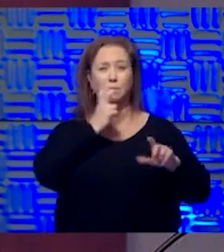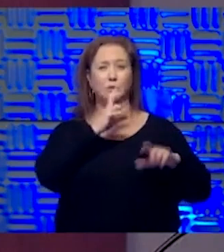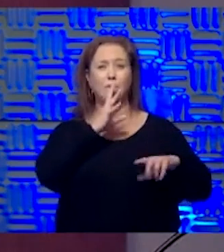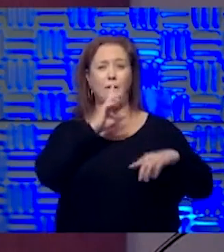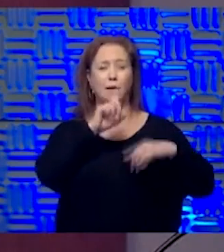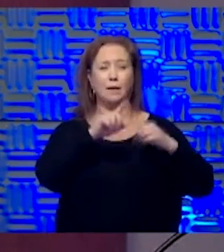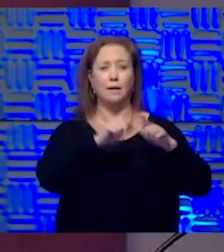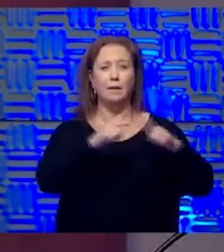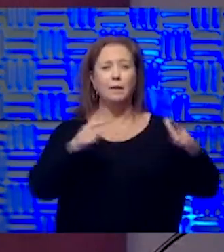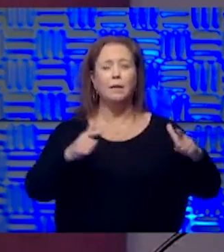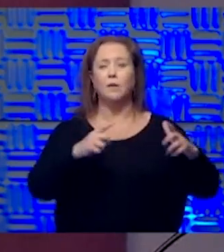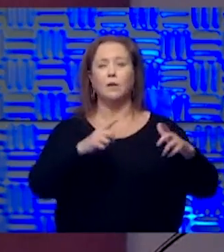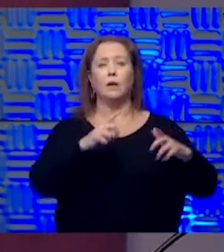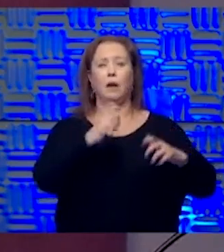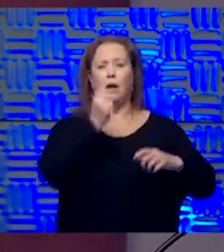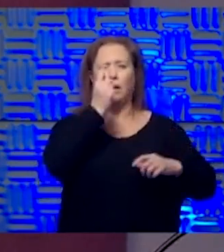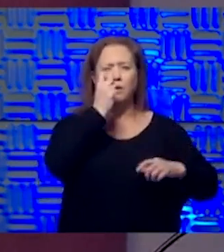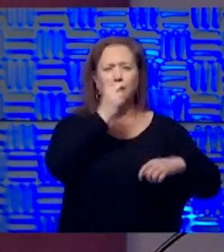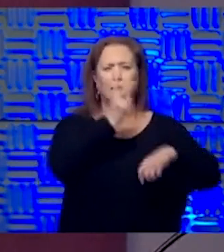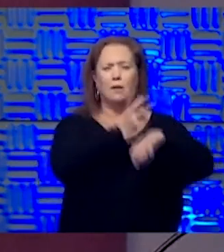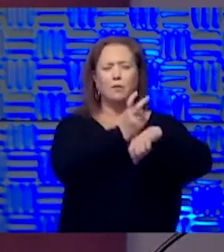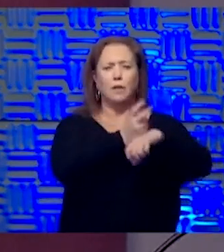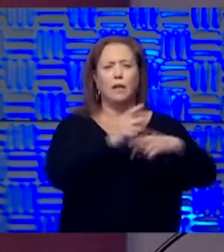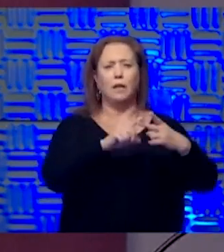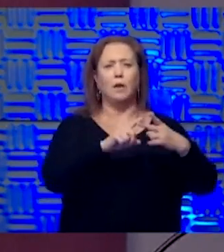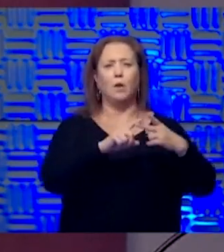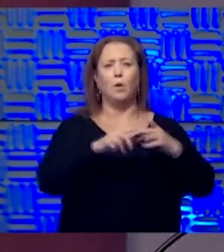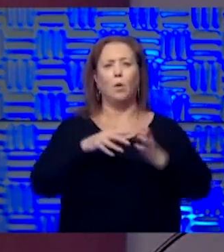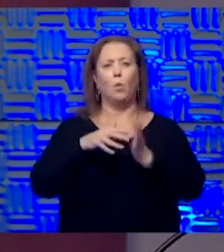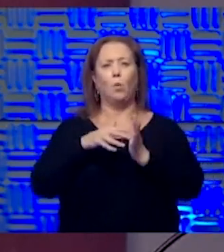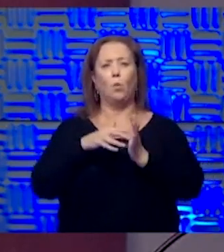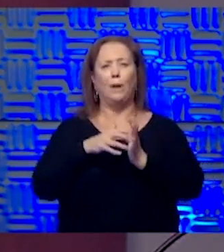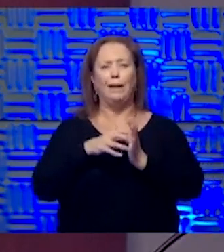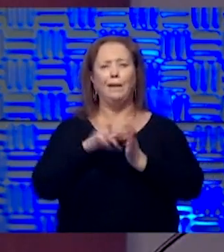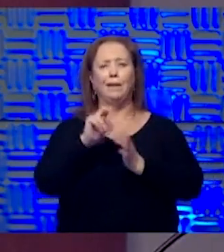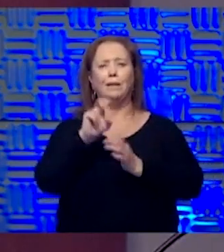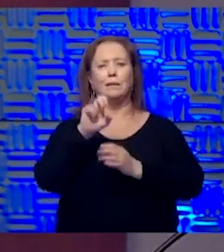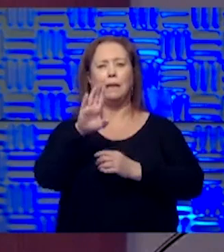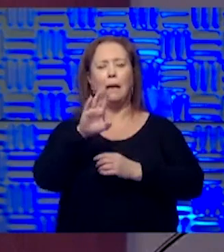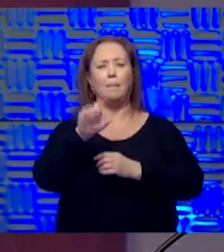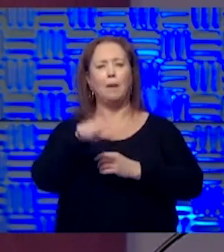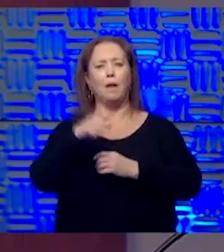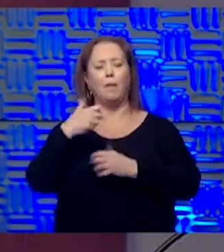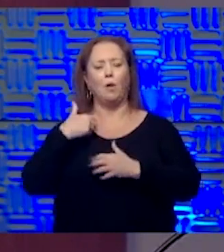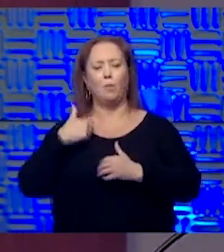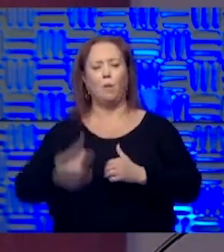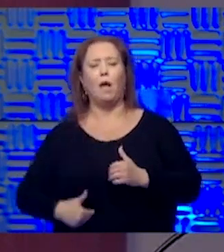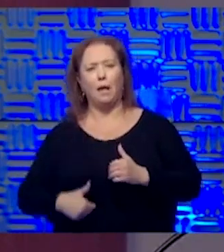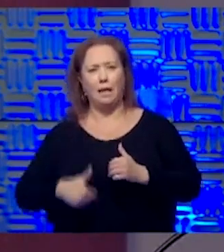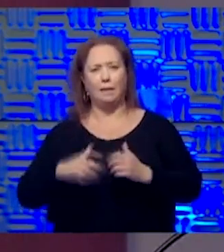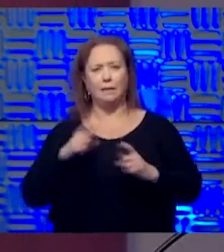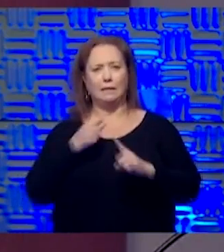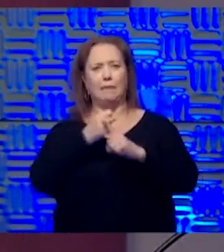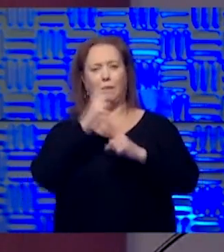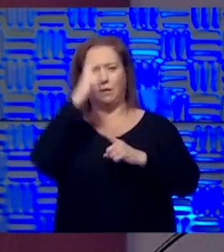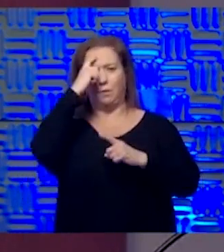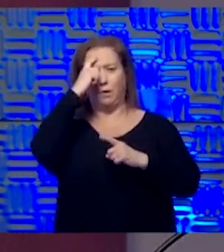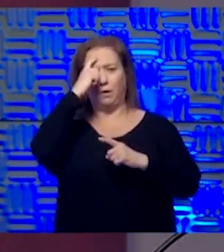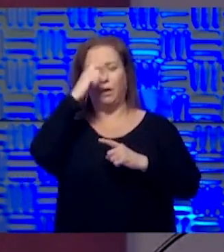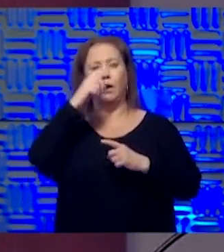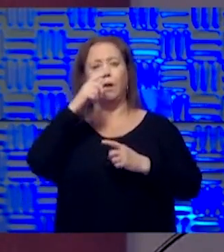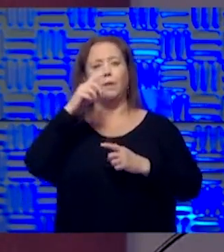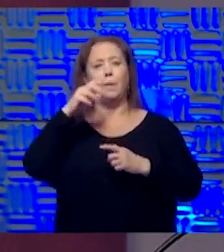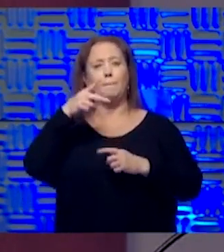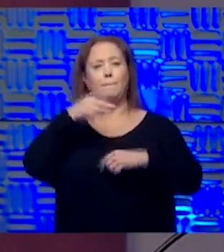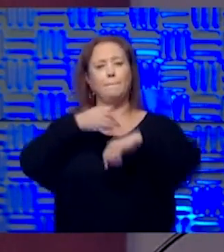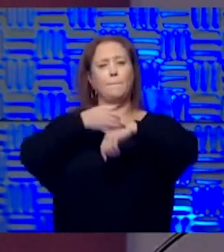trouble understanding, weakness or numbness on the opposite side of the body that's affected of the brain. The posterior circulation